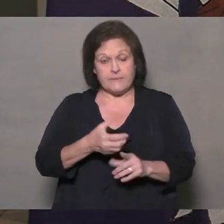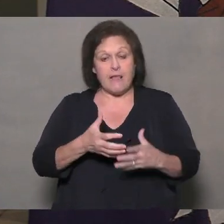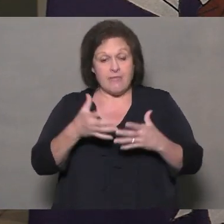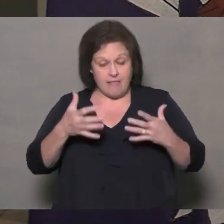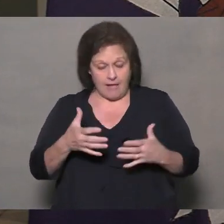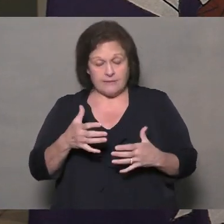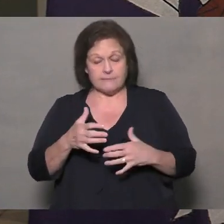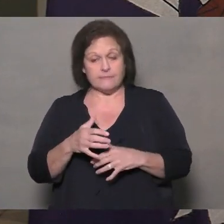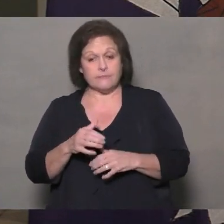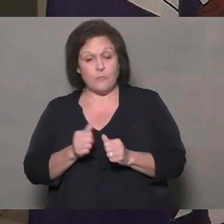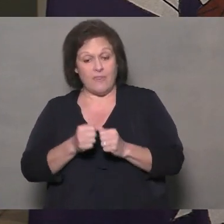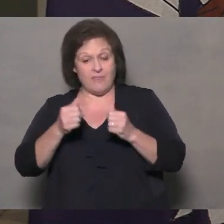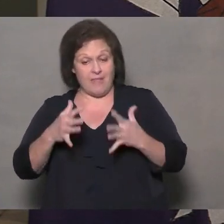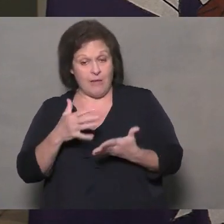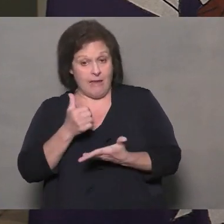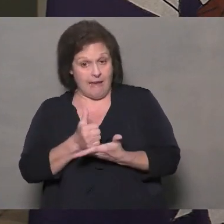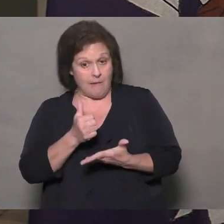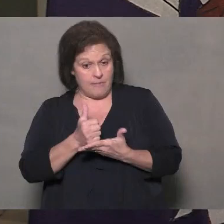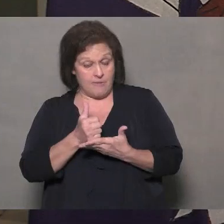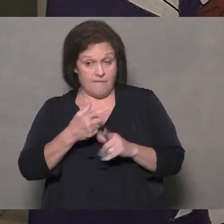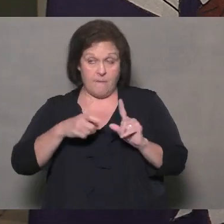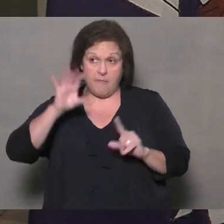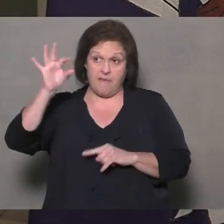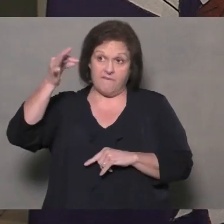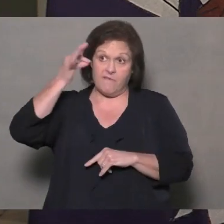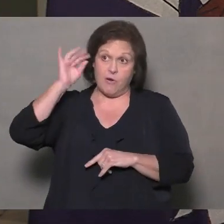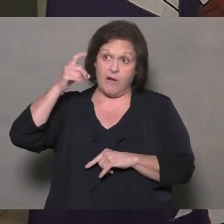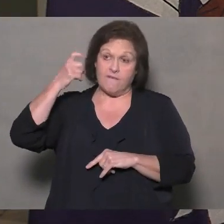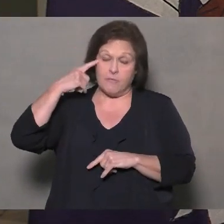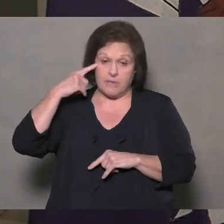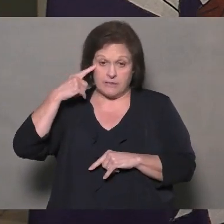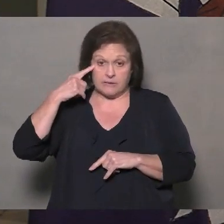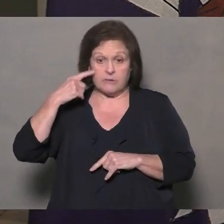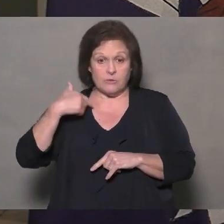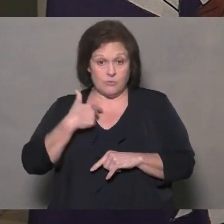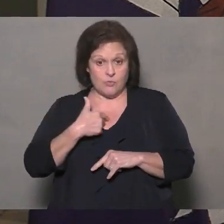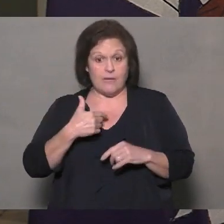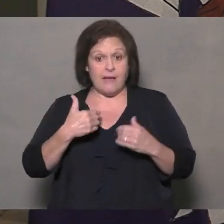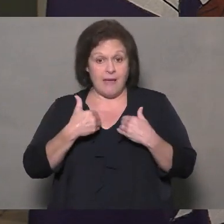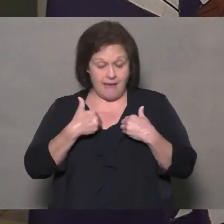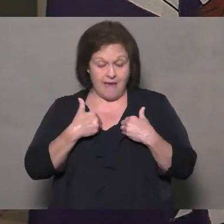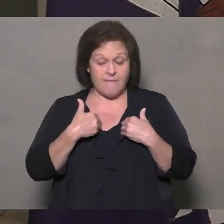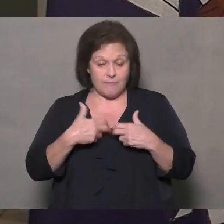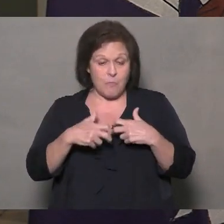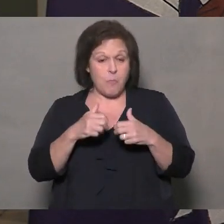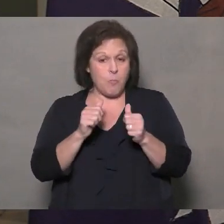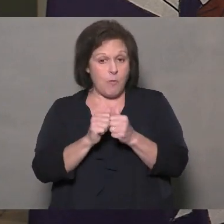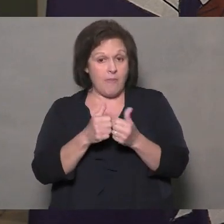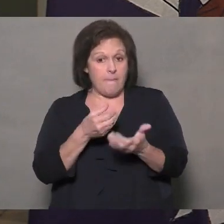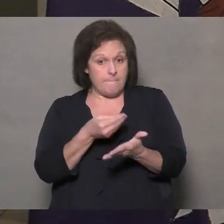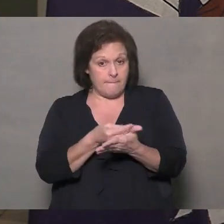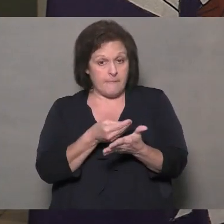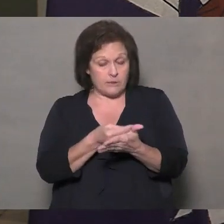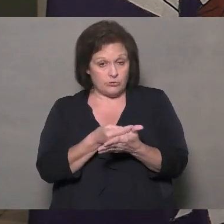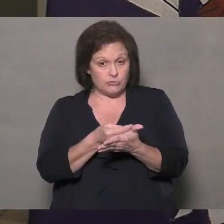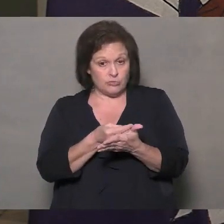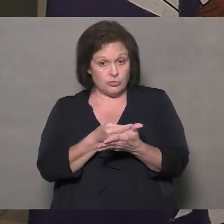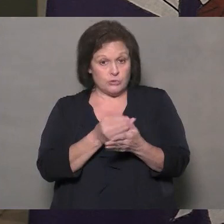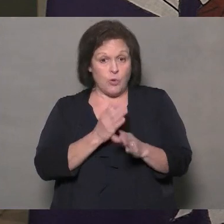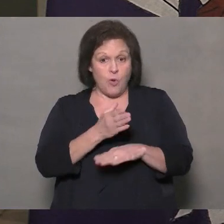Without immediate aid at that federal level, we face a budget shortfall of